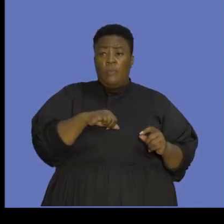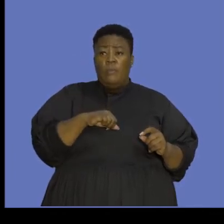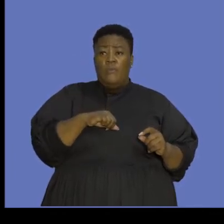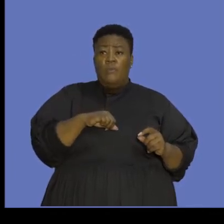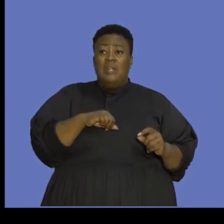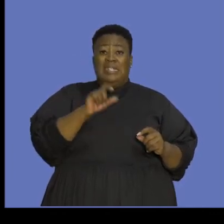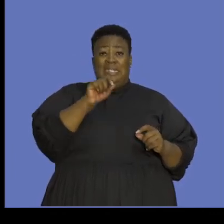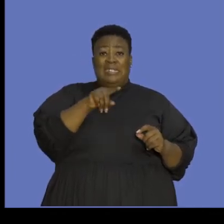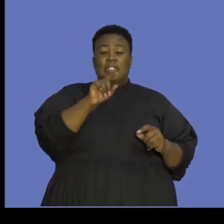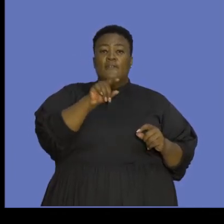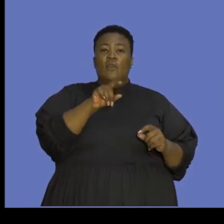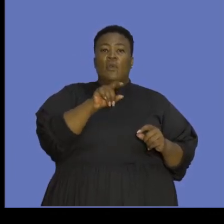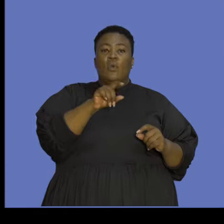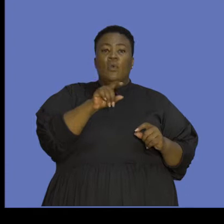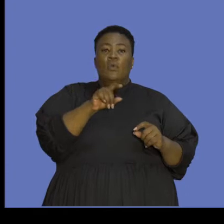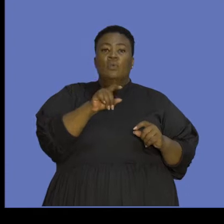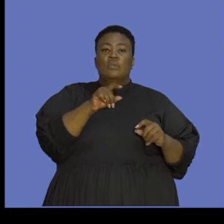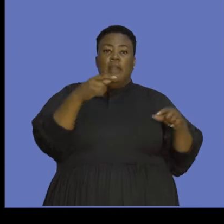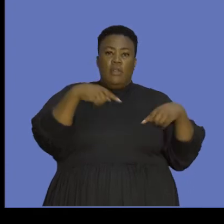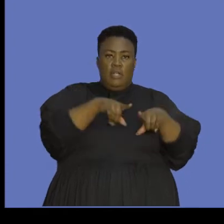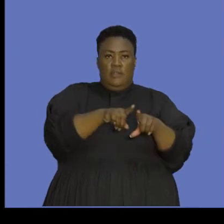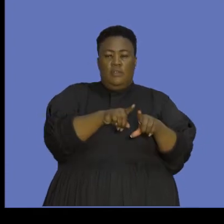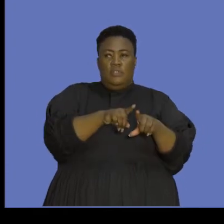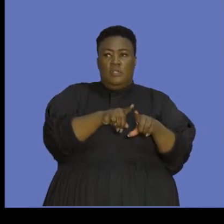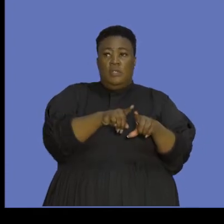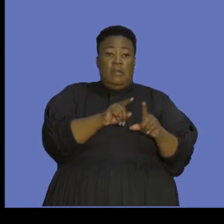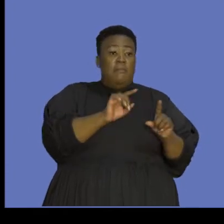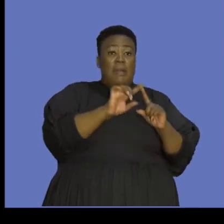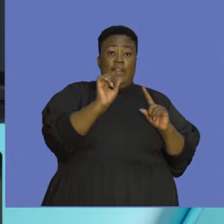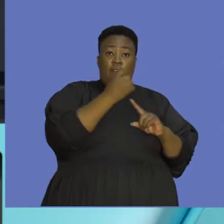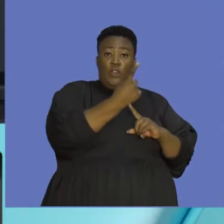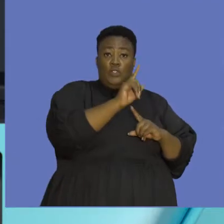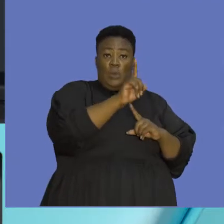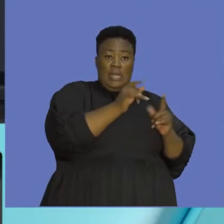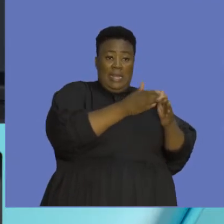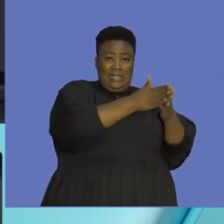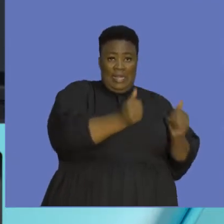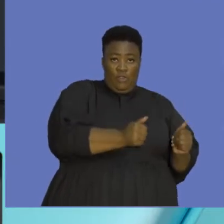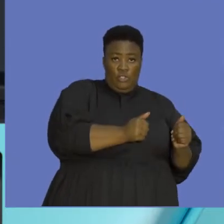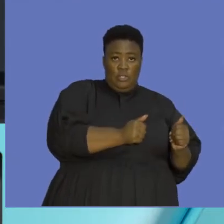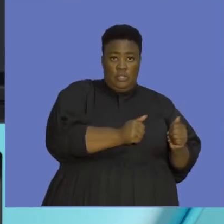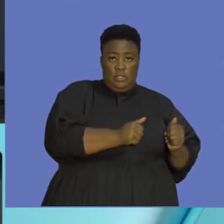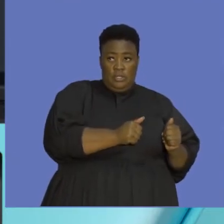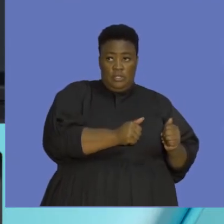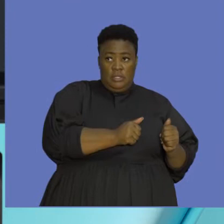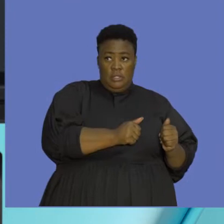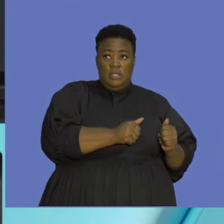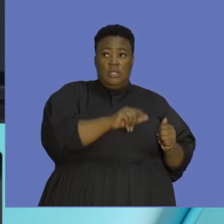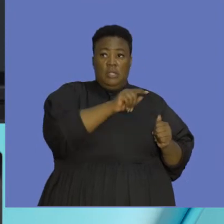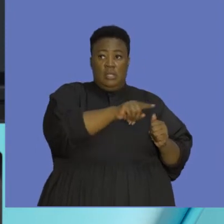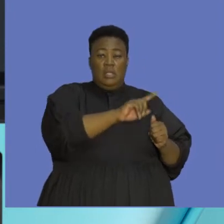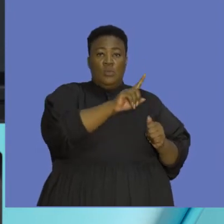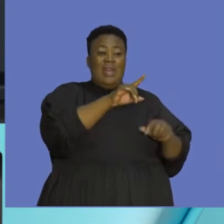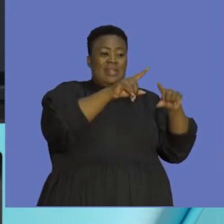that is the symbol for directly proportional, and acceleration comes first because acceleration is